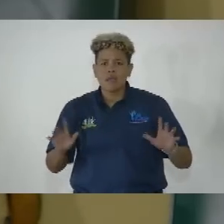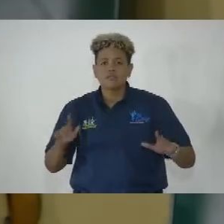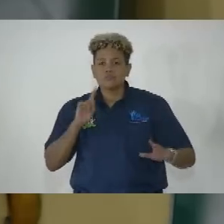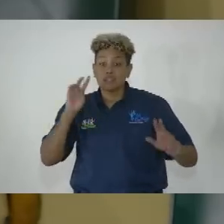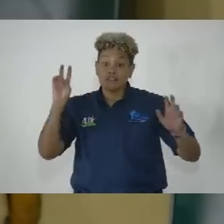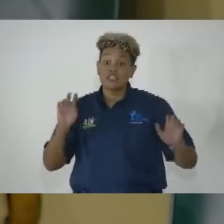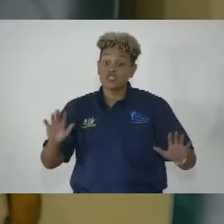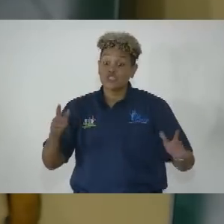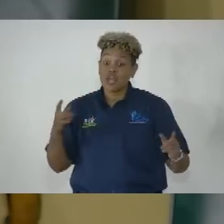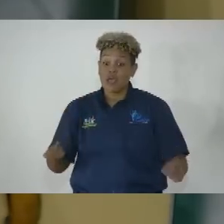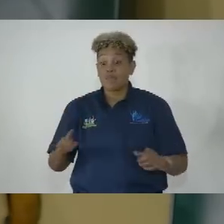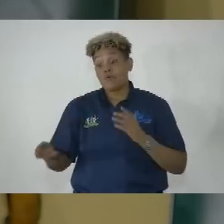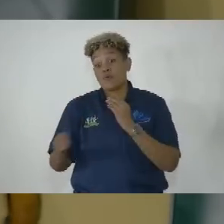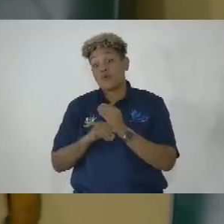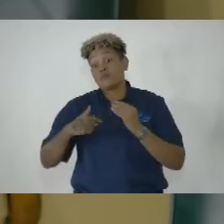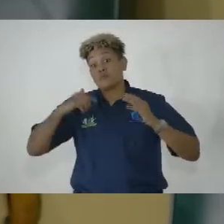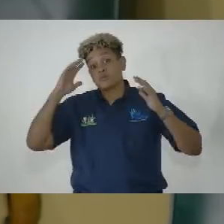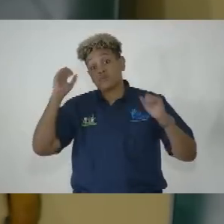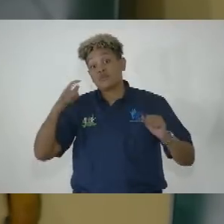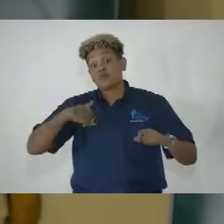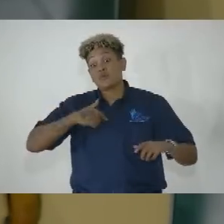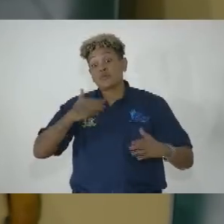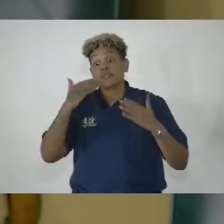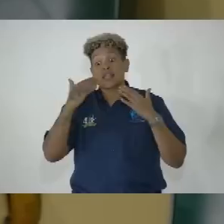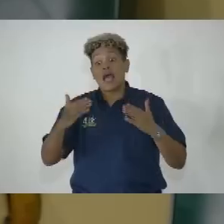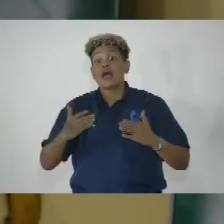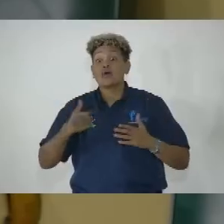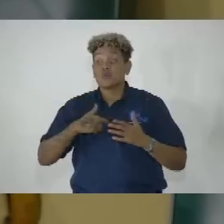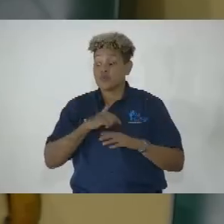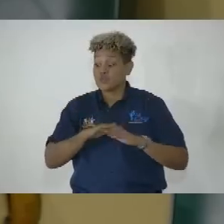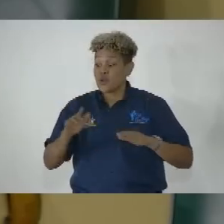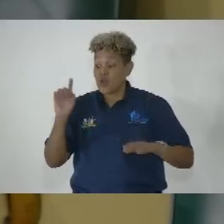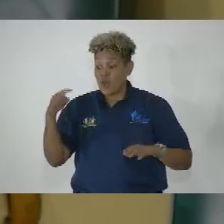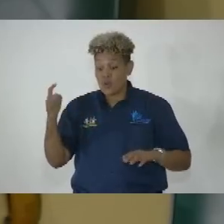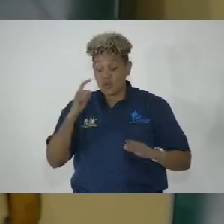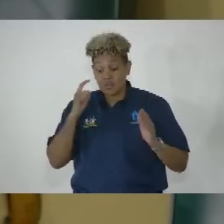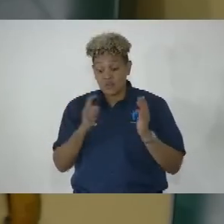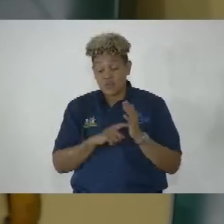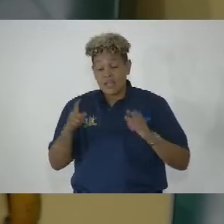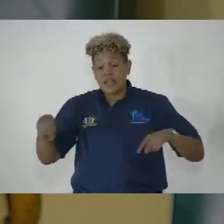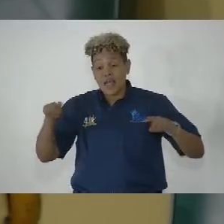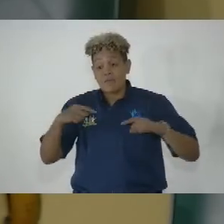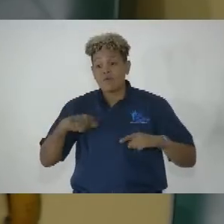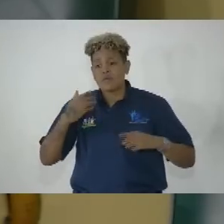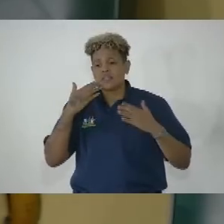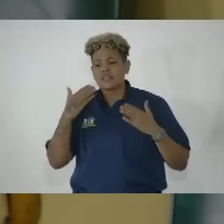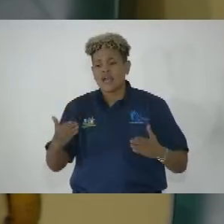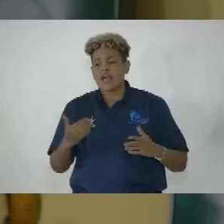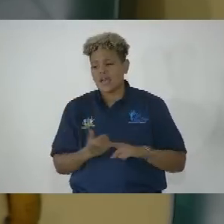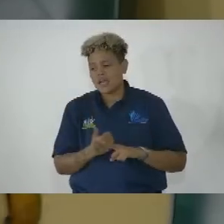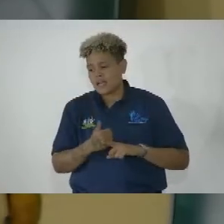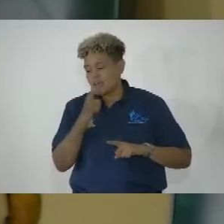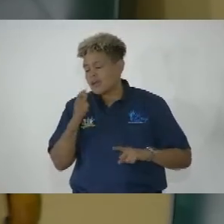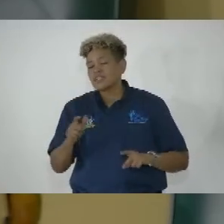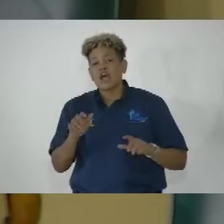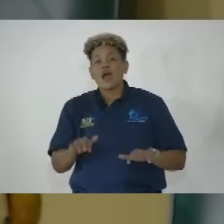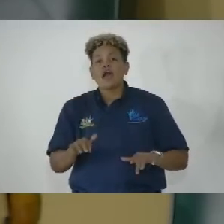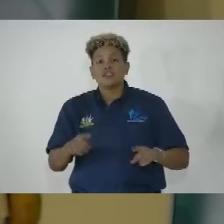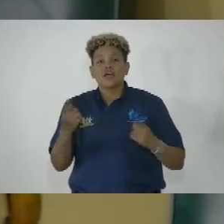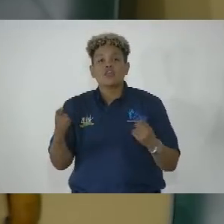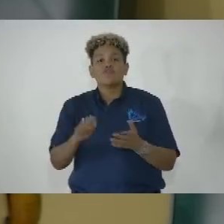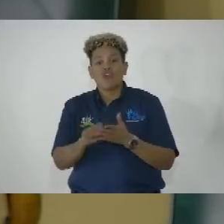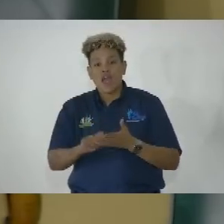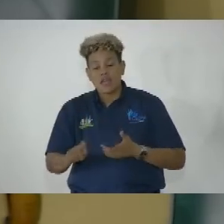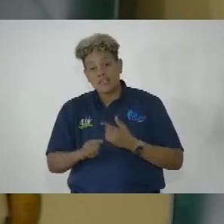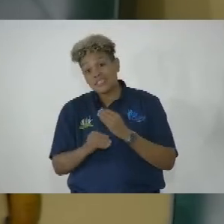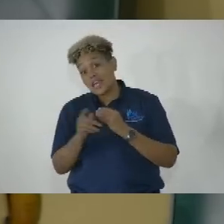matters. Mr. President, we thank, although we don't always recognize them, Mr. President, we not only thank our Hansard writers